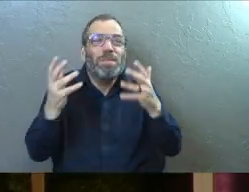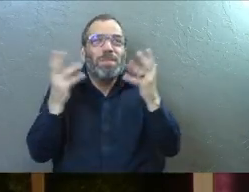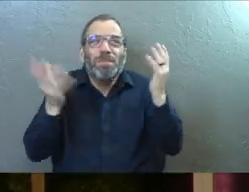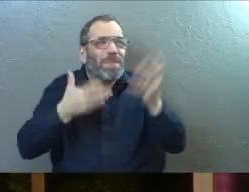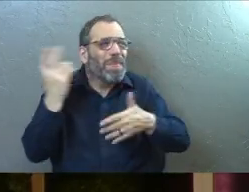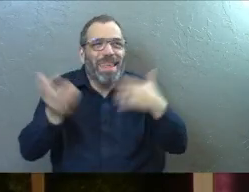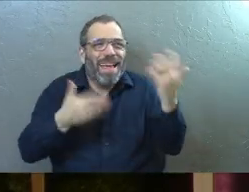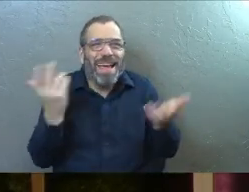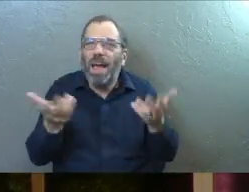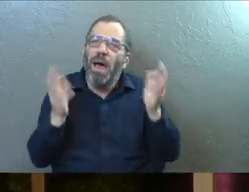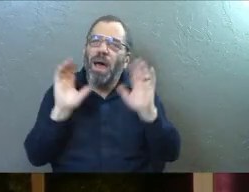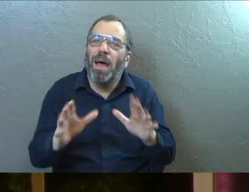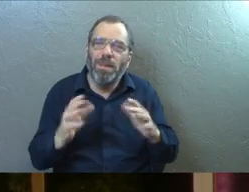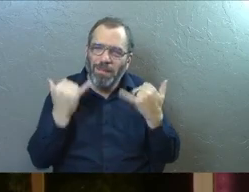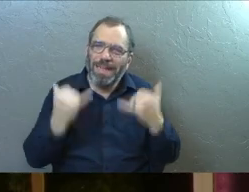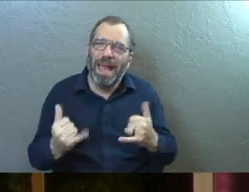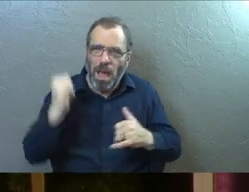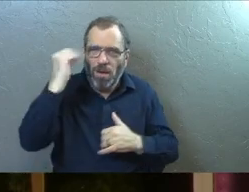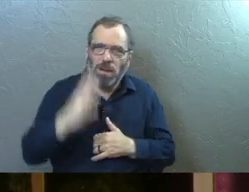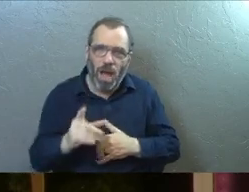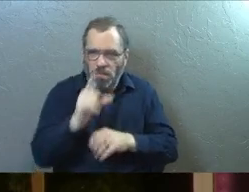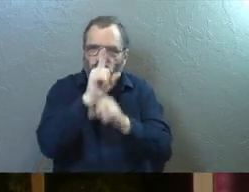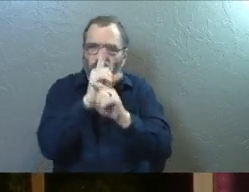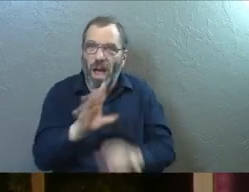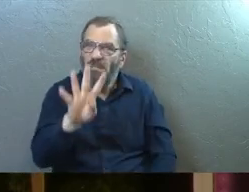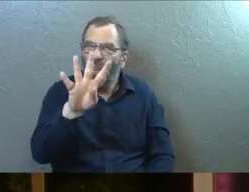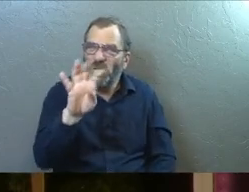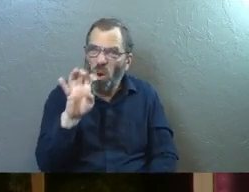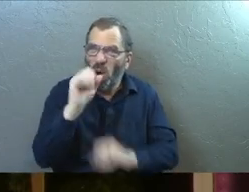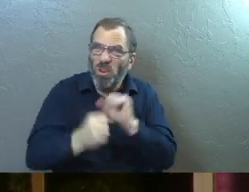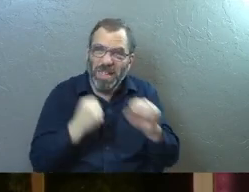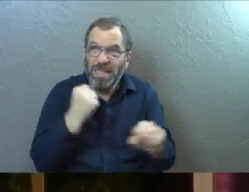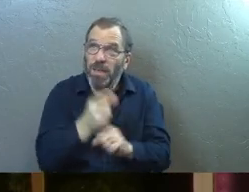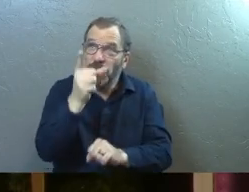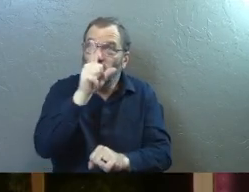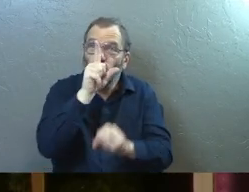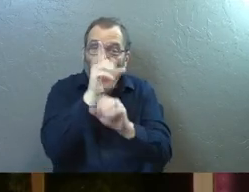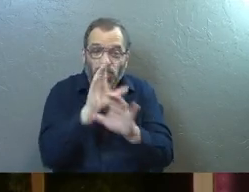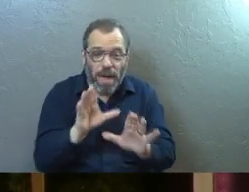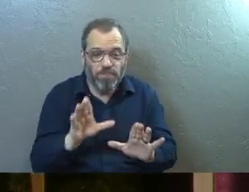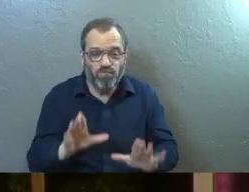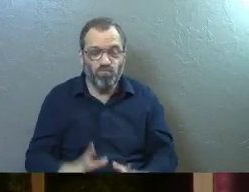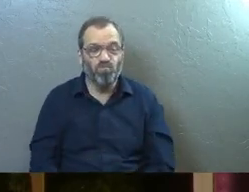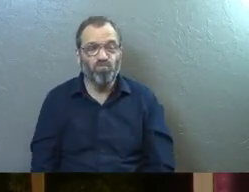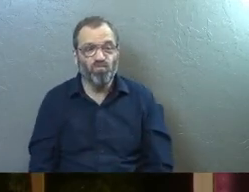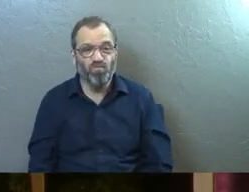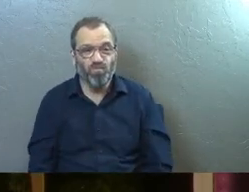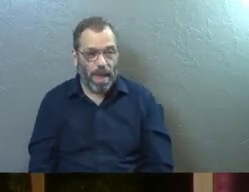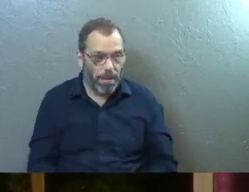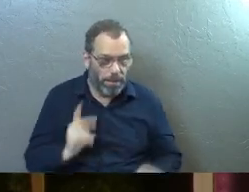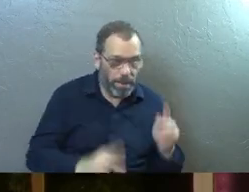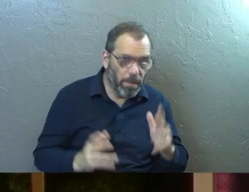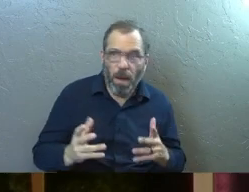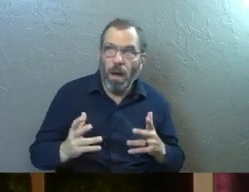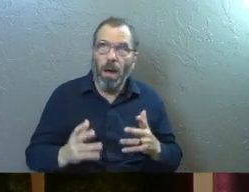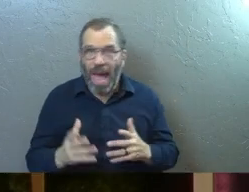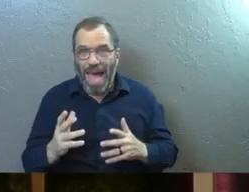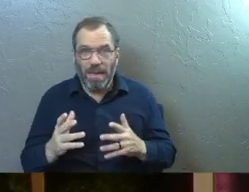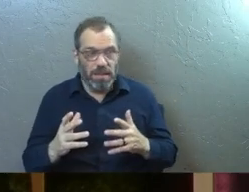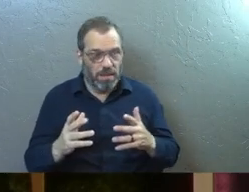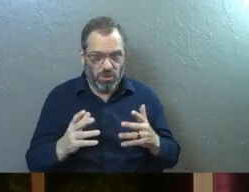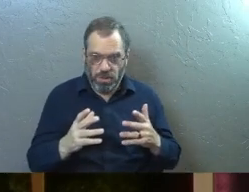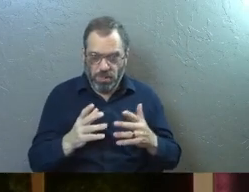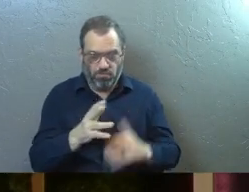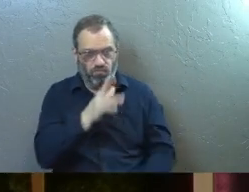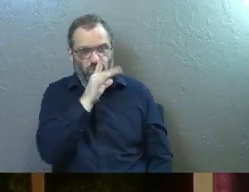it's all like, so again, up to this point, God's been silent for 400 years. And all this Galilee people are supposed to be like, and he just broke